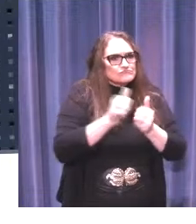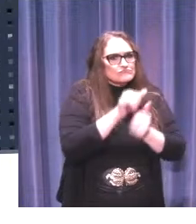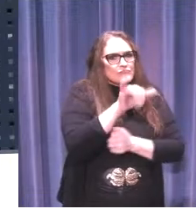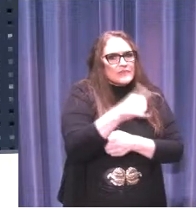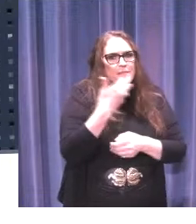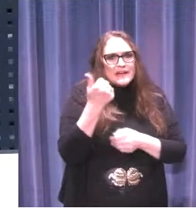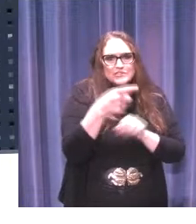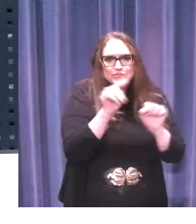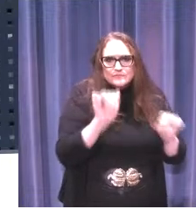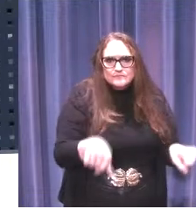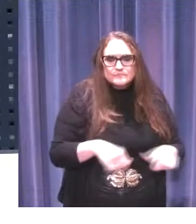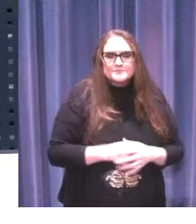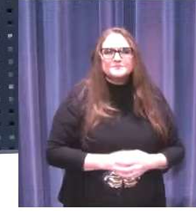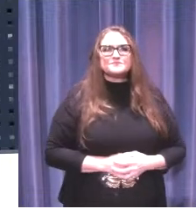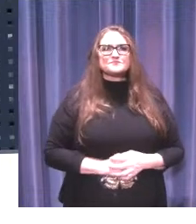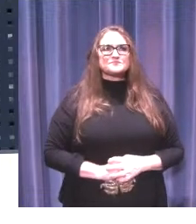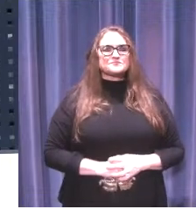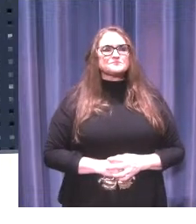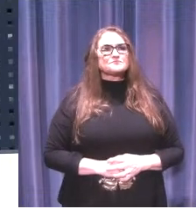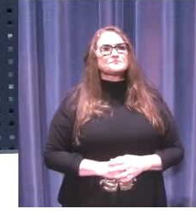best you're able.